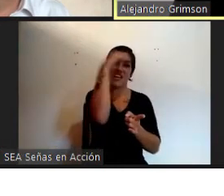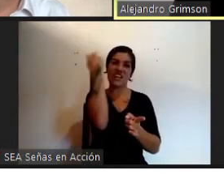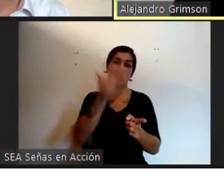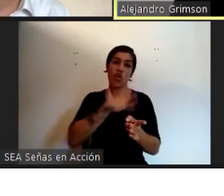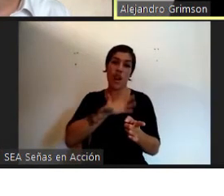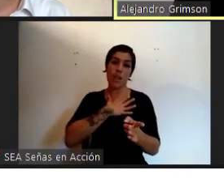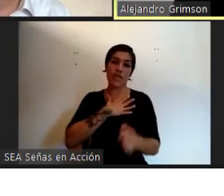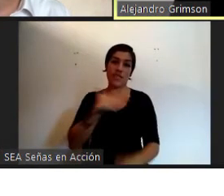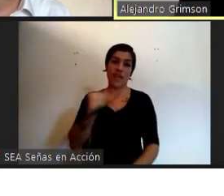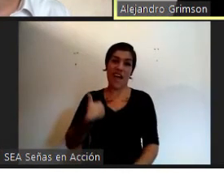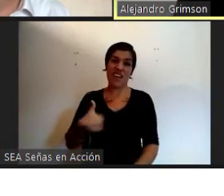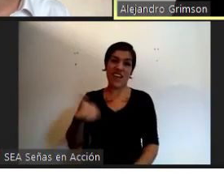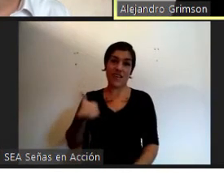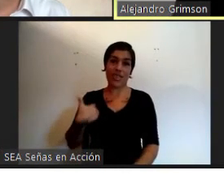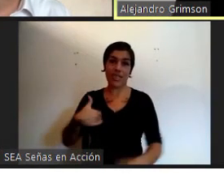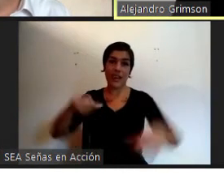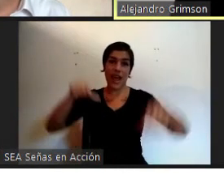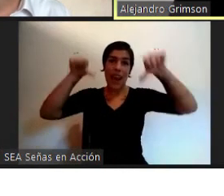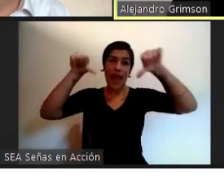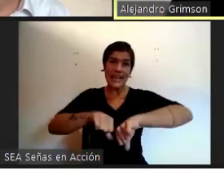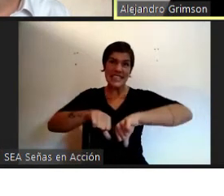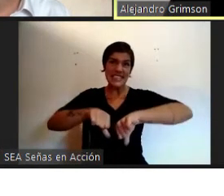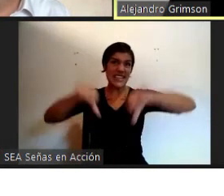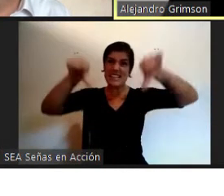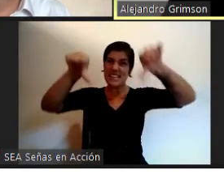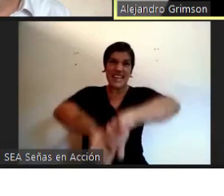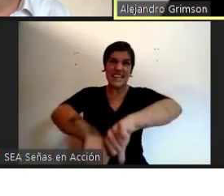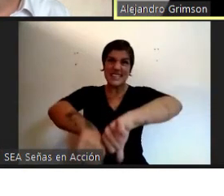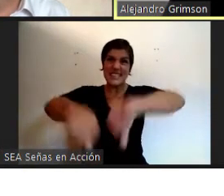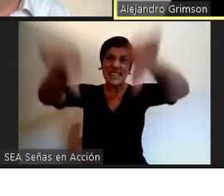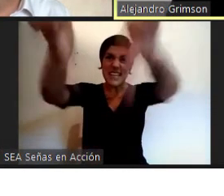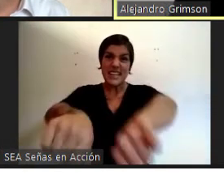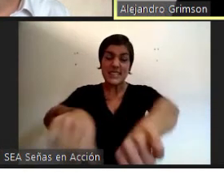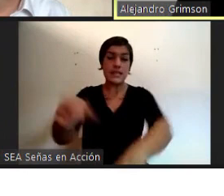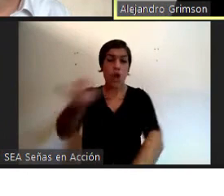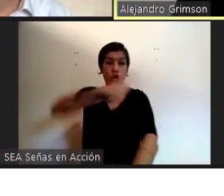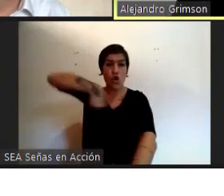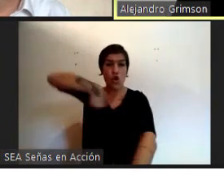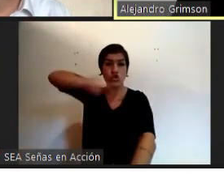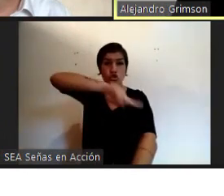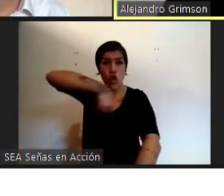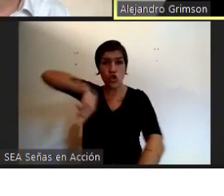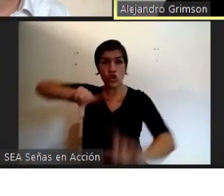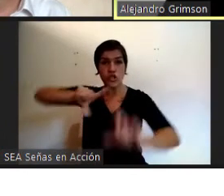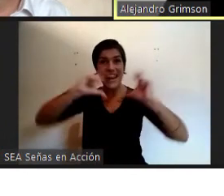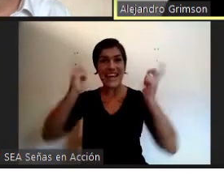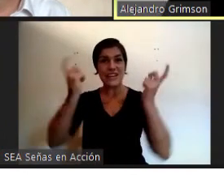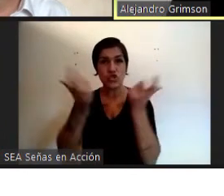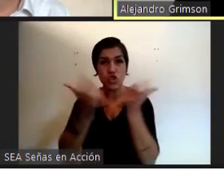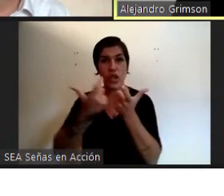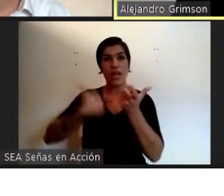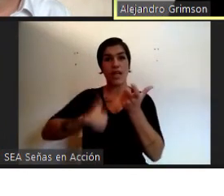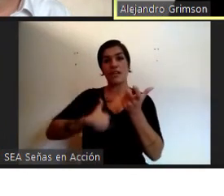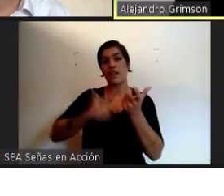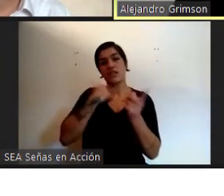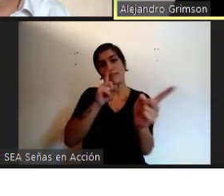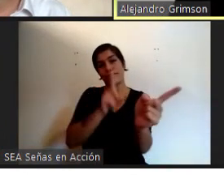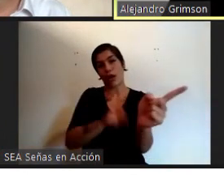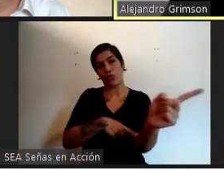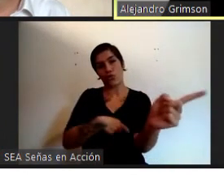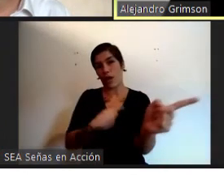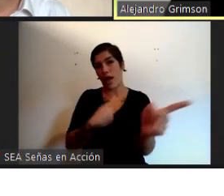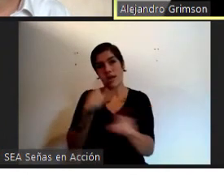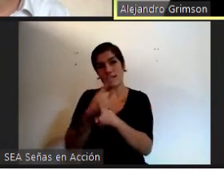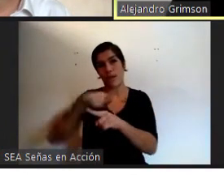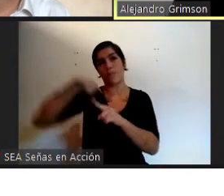are some sort of people who are used to gigantic crisis. Crises have an impact on